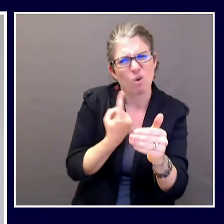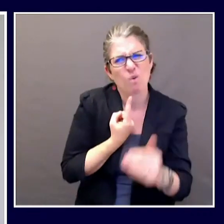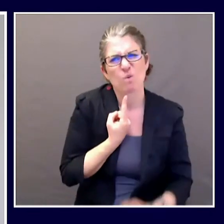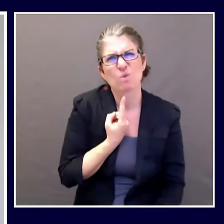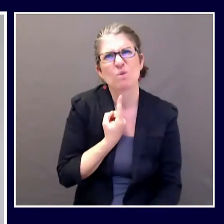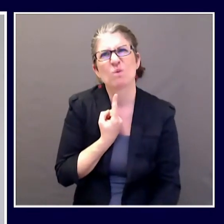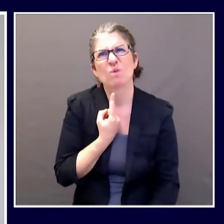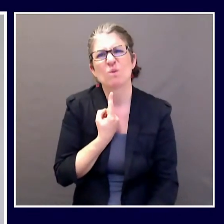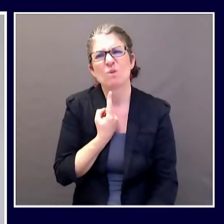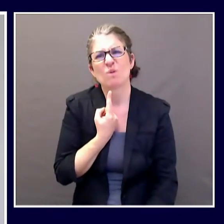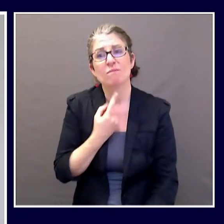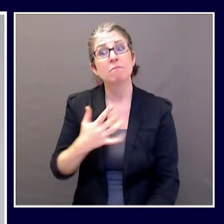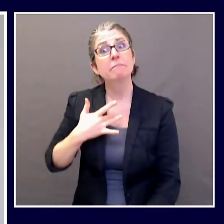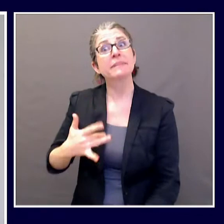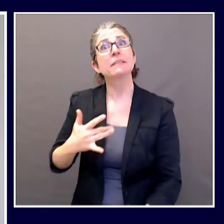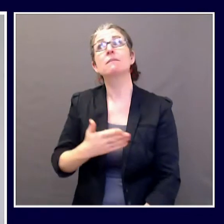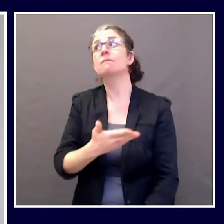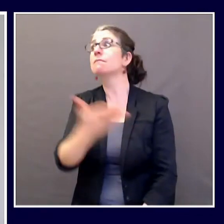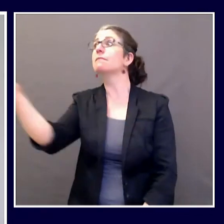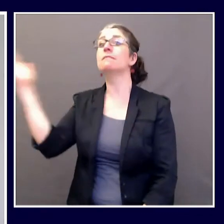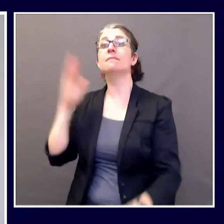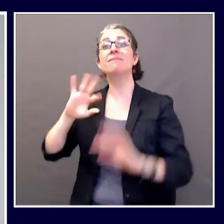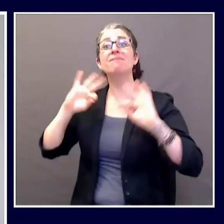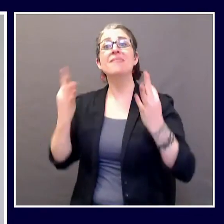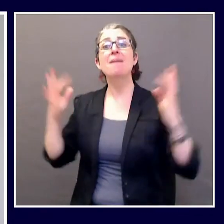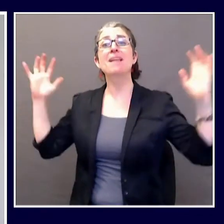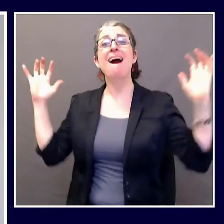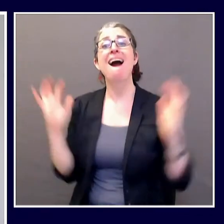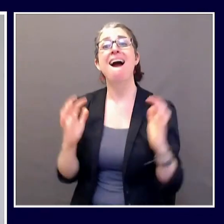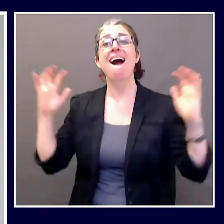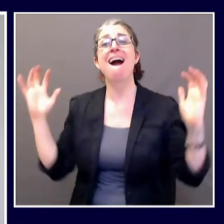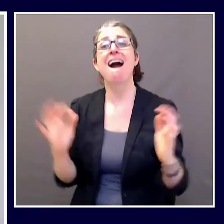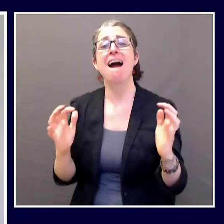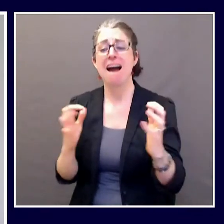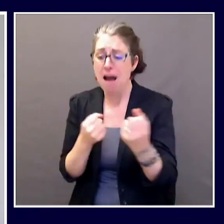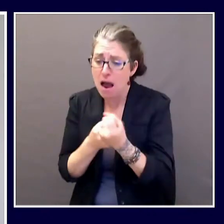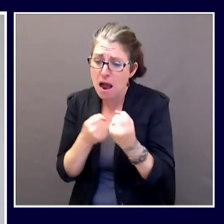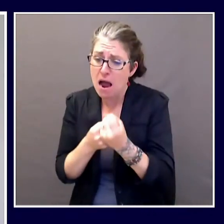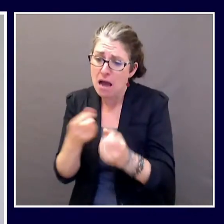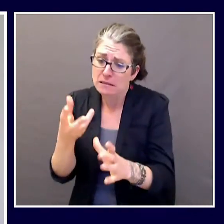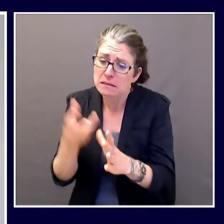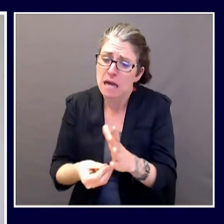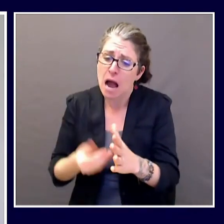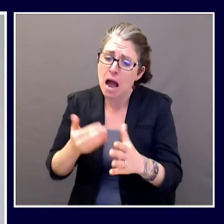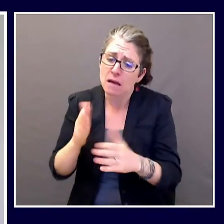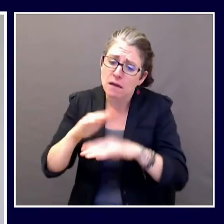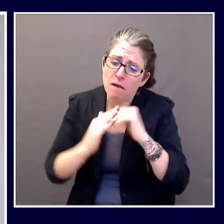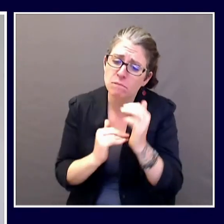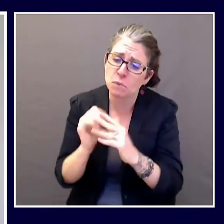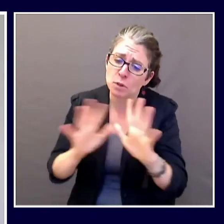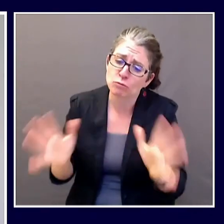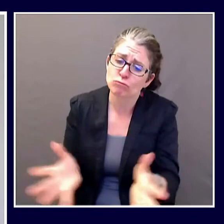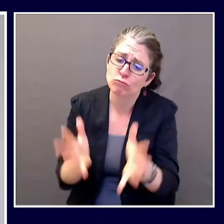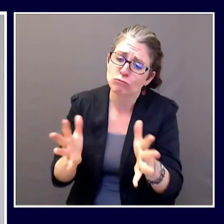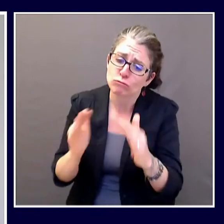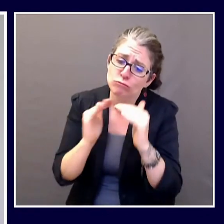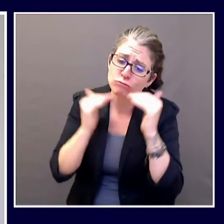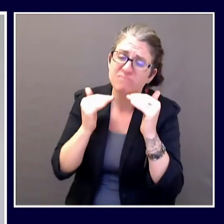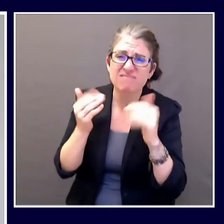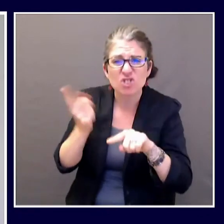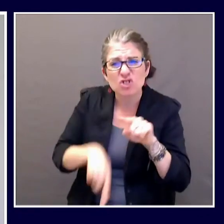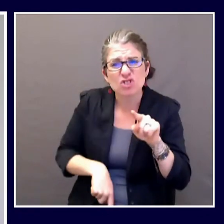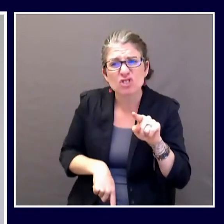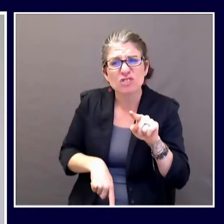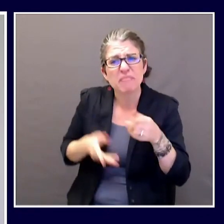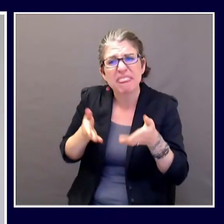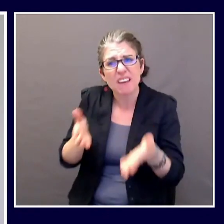And as a result, many families have been deprived of the opportunity to be with those that they loved in their final